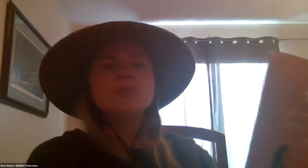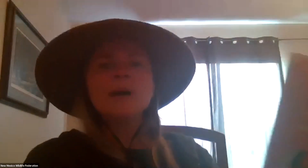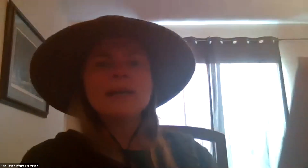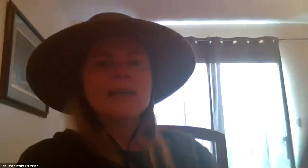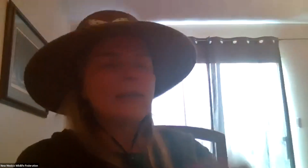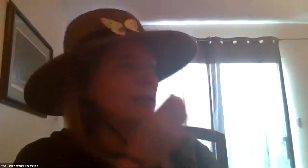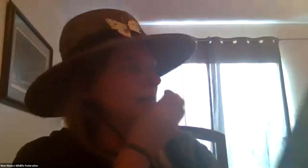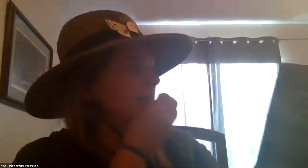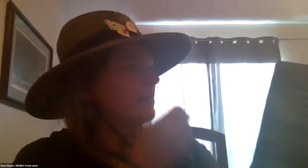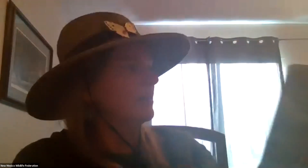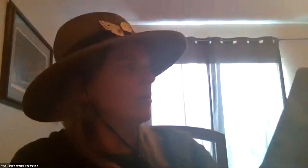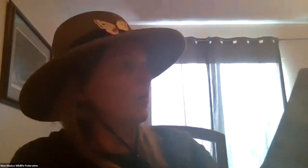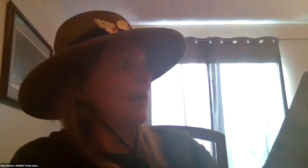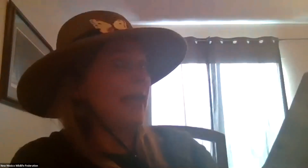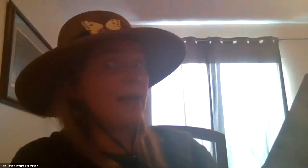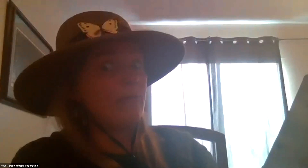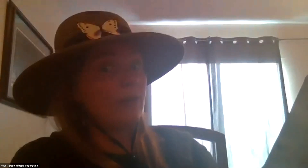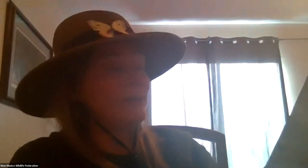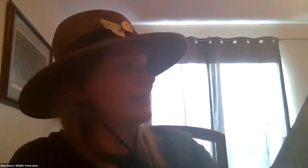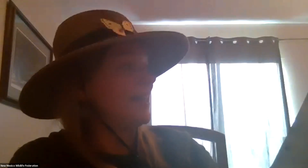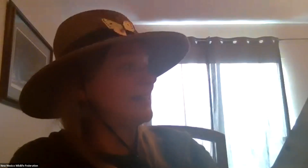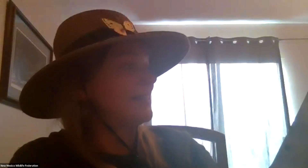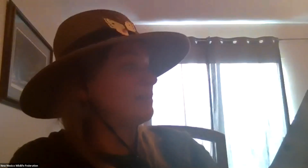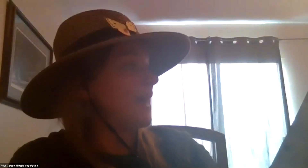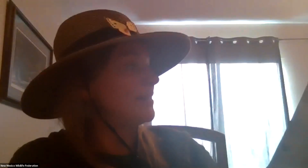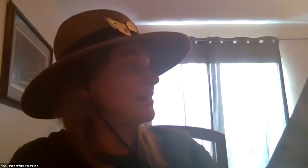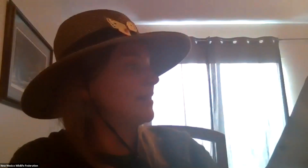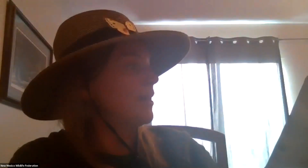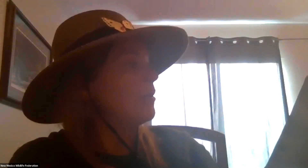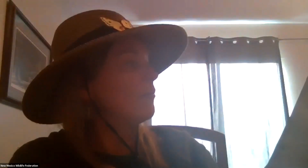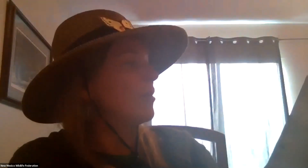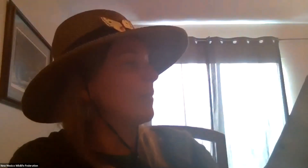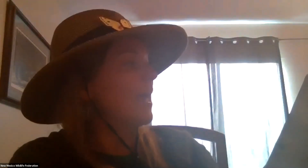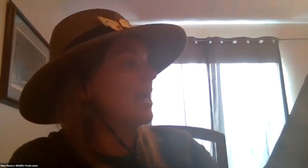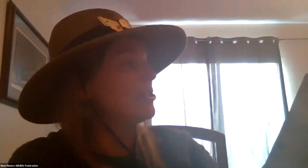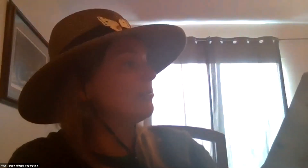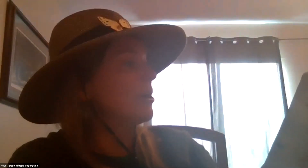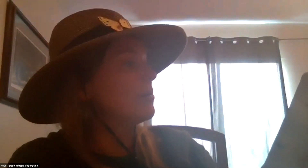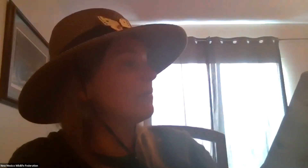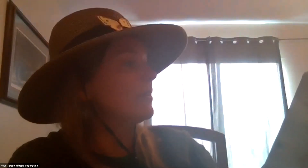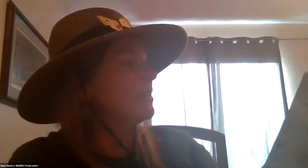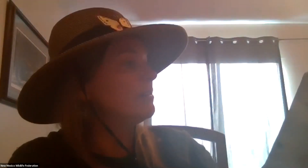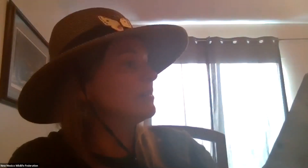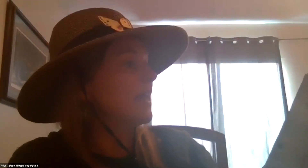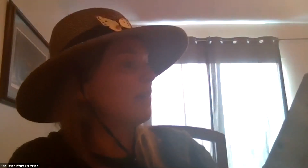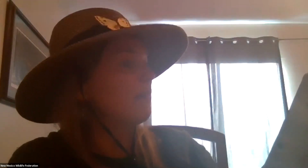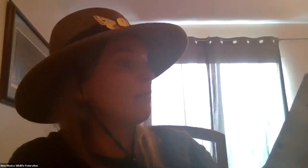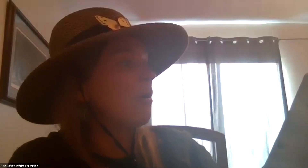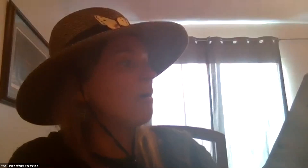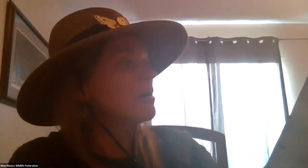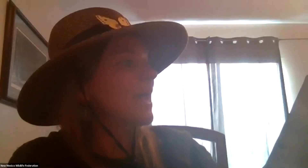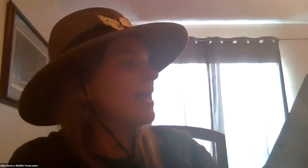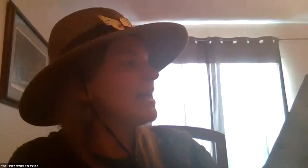What do I eat? Whatever tastes best. From hedgerow, field,